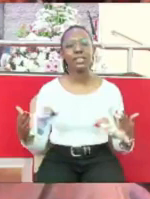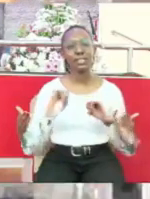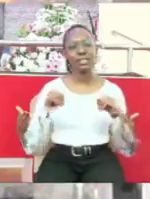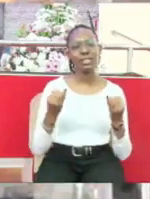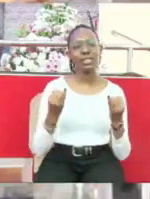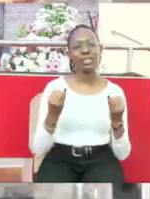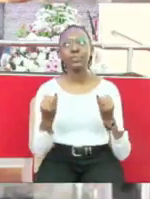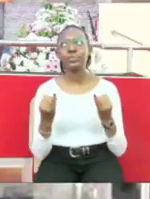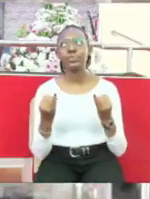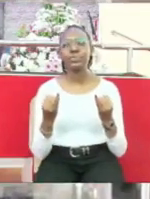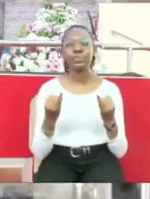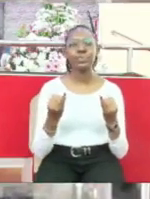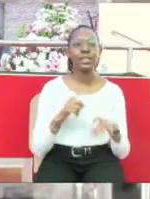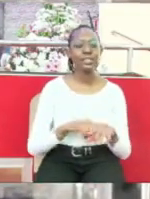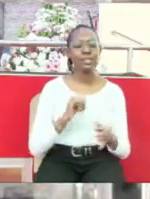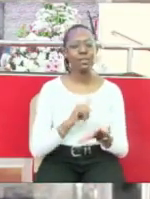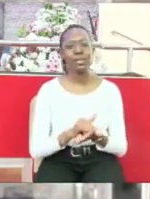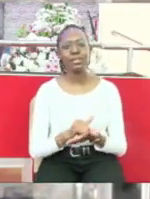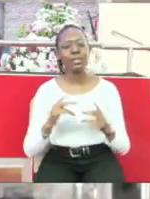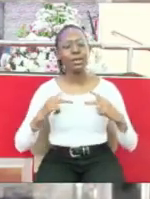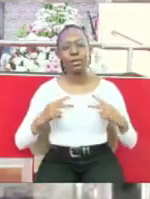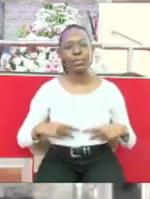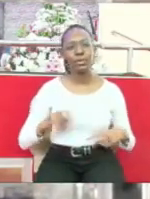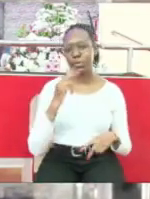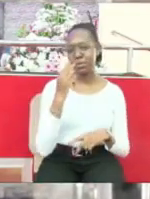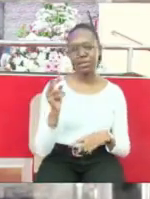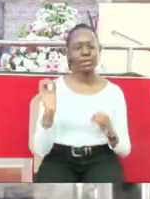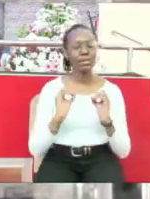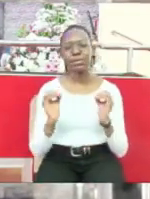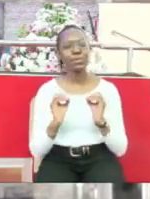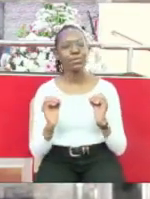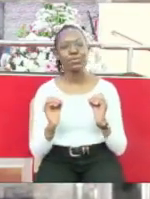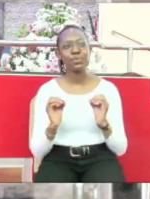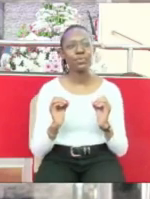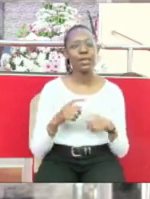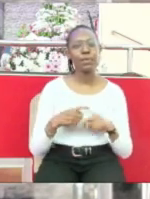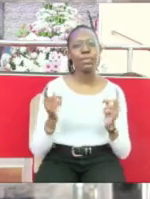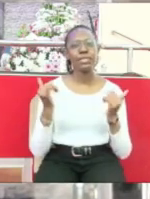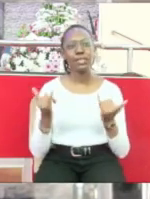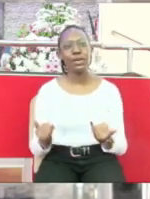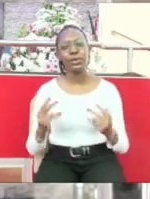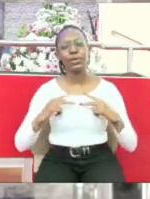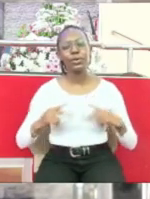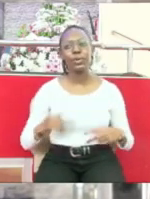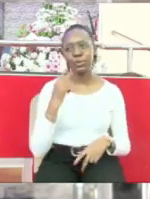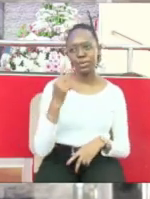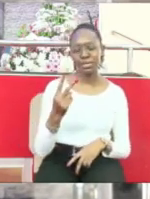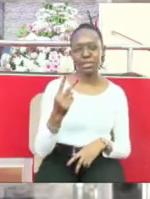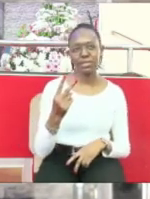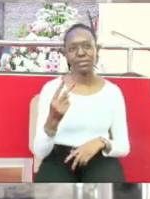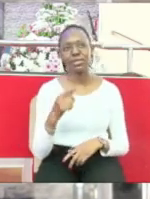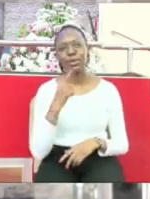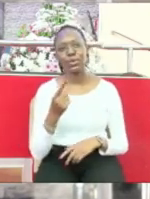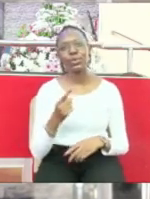point. Na wakati ule. They did not see it. Hawakuona. But right now. Lakini sasa. They are seeing it. Wanaona. Blessed be the name of the